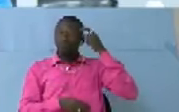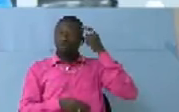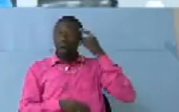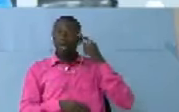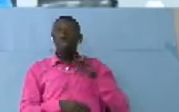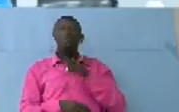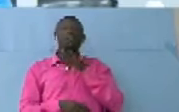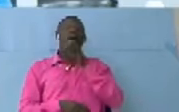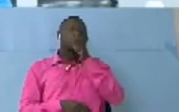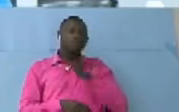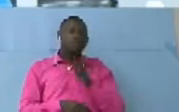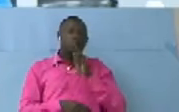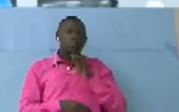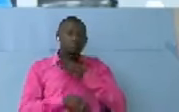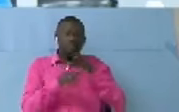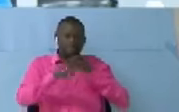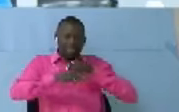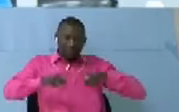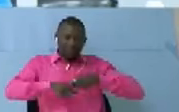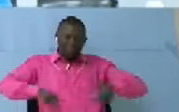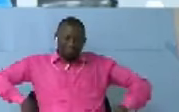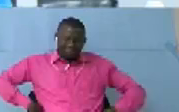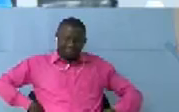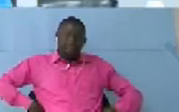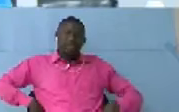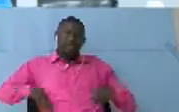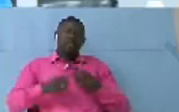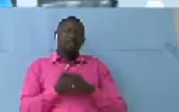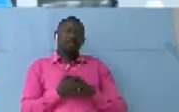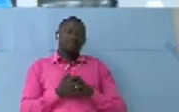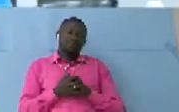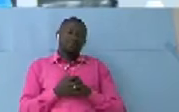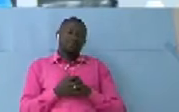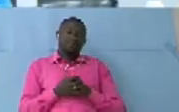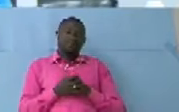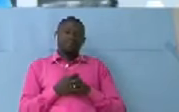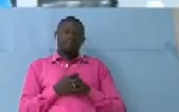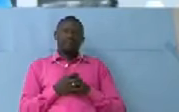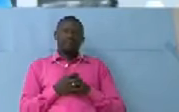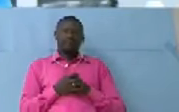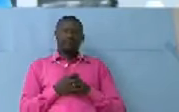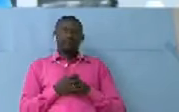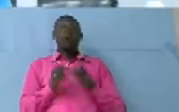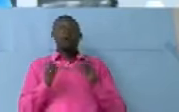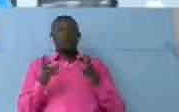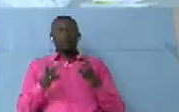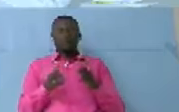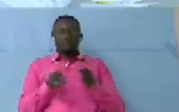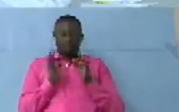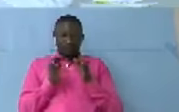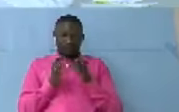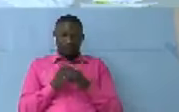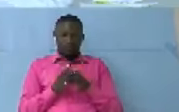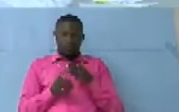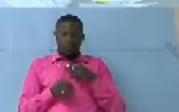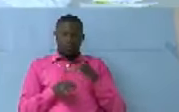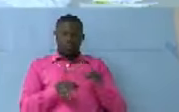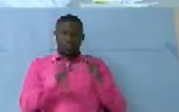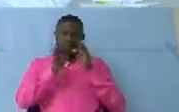were the people who tied me as one will tie a tobacco heap. Okay, proceed. You are being